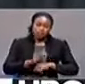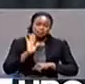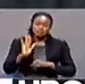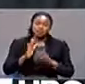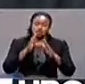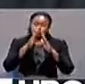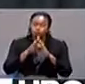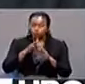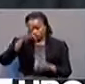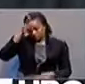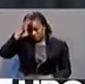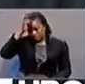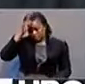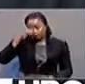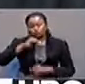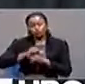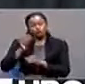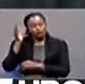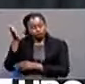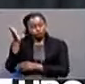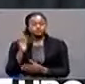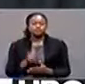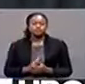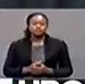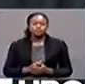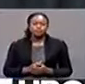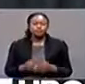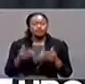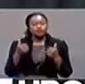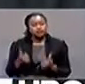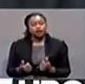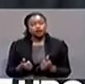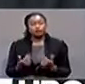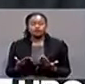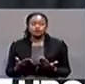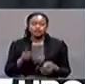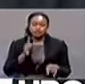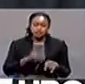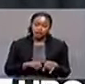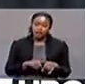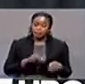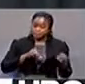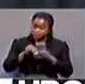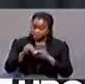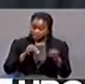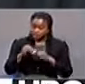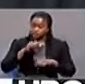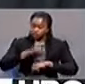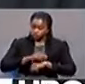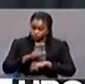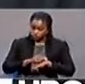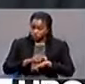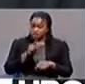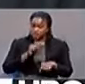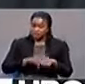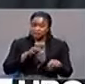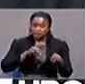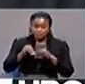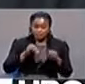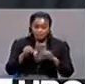home village. And normally when patrons, when managers of such institutions go,